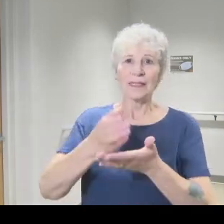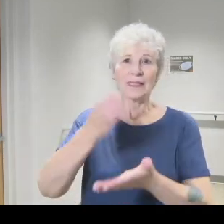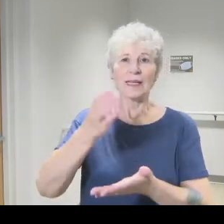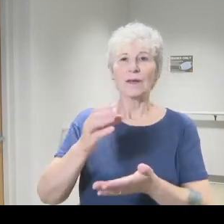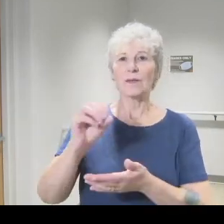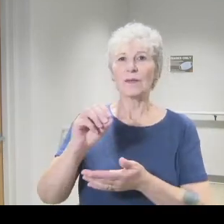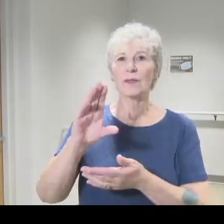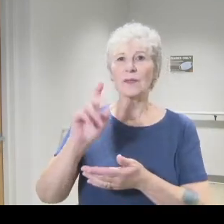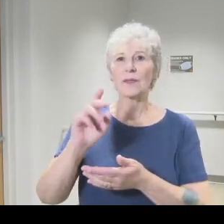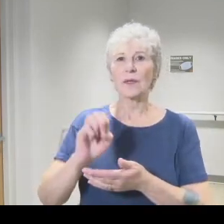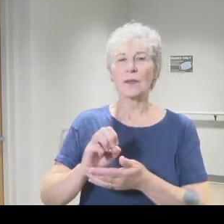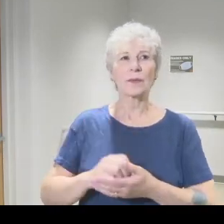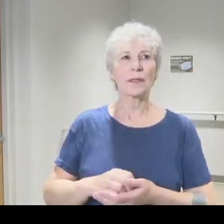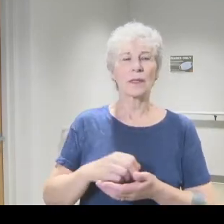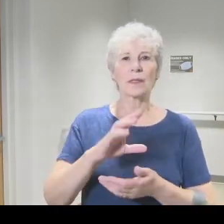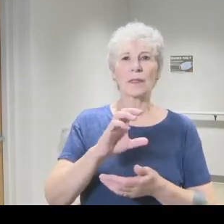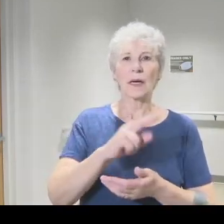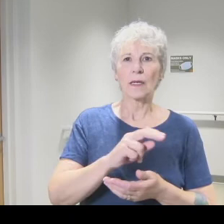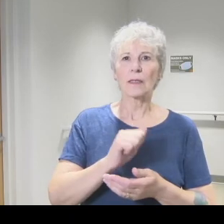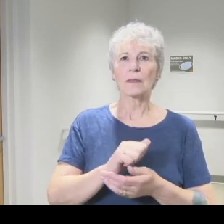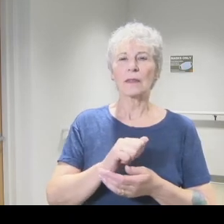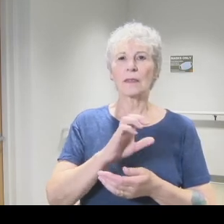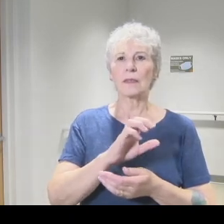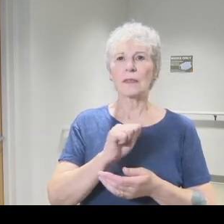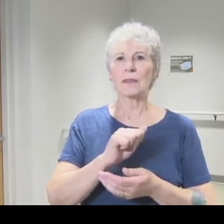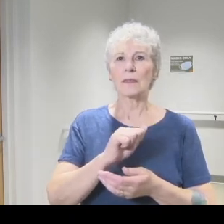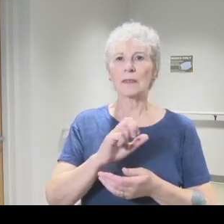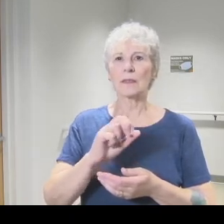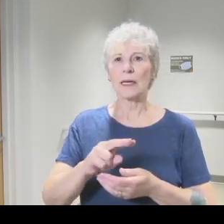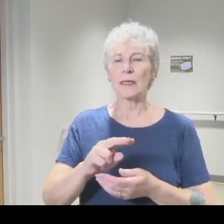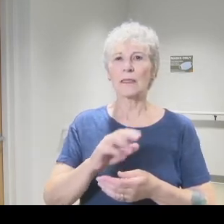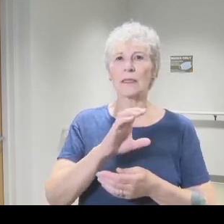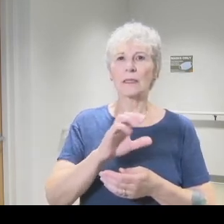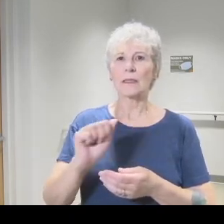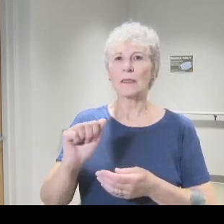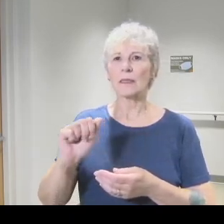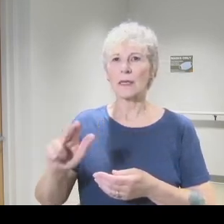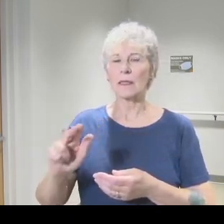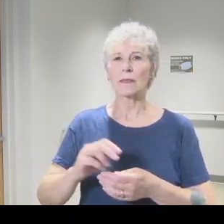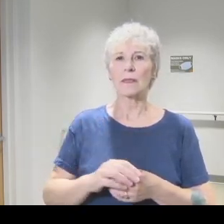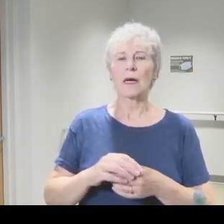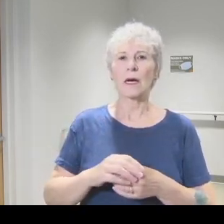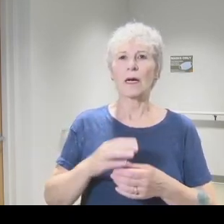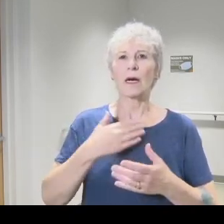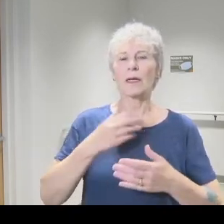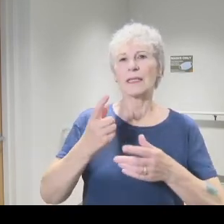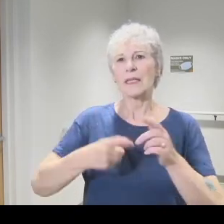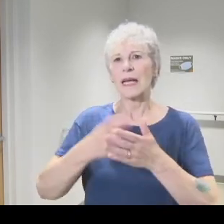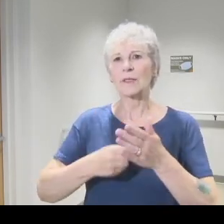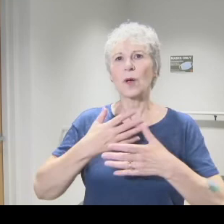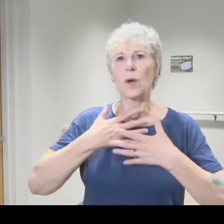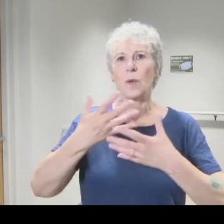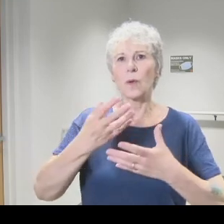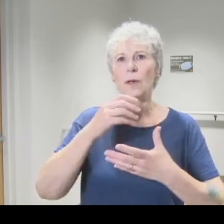goes, can, can, can, instead of can, because there's an extra puff of